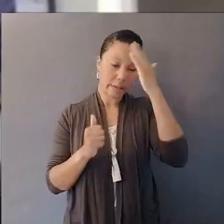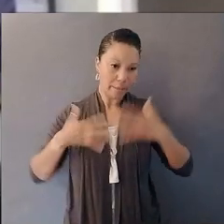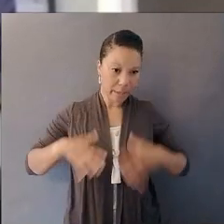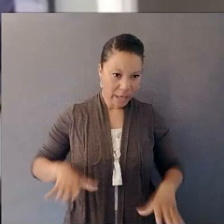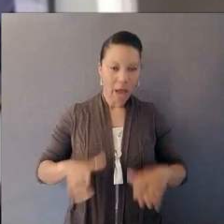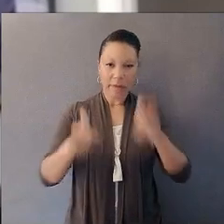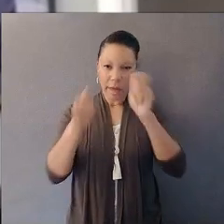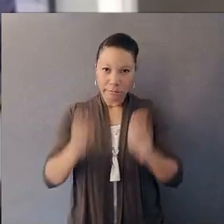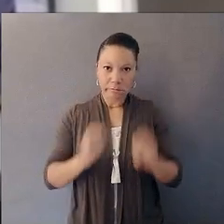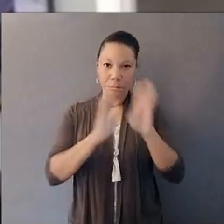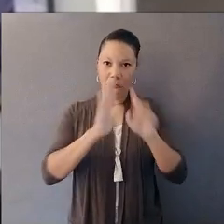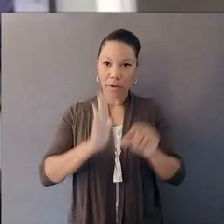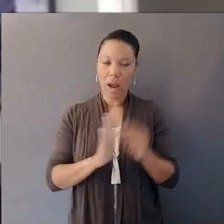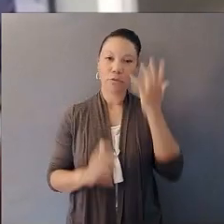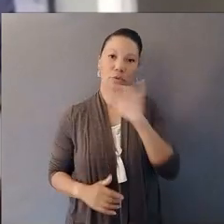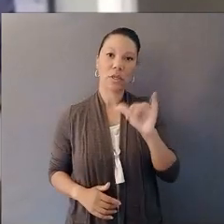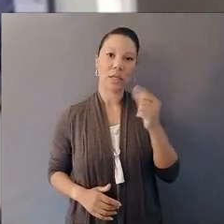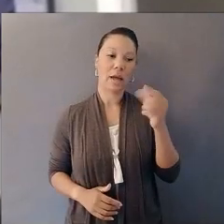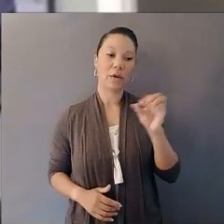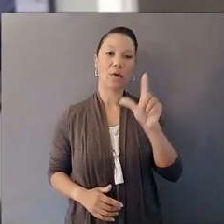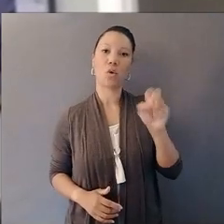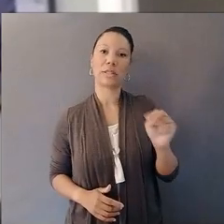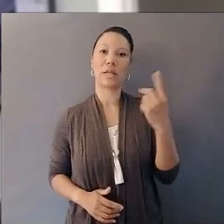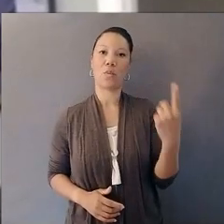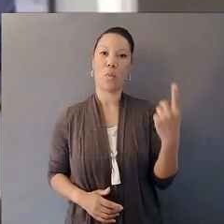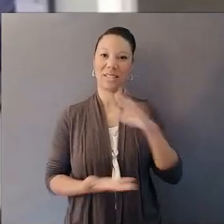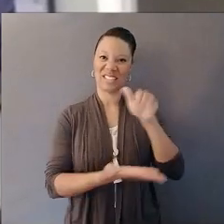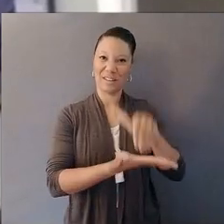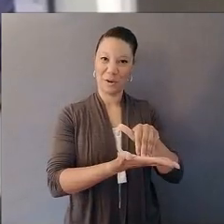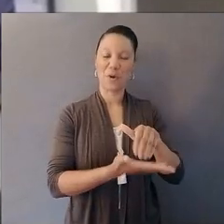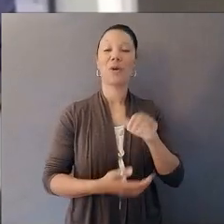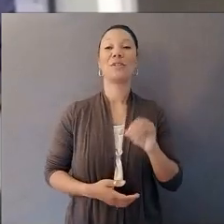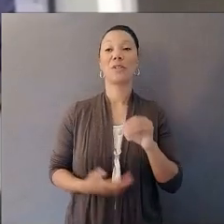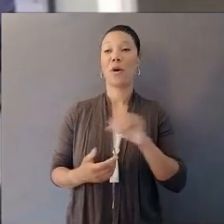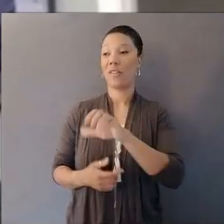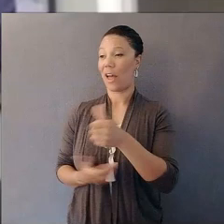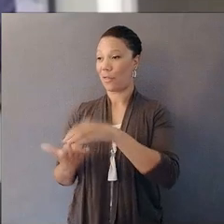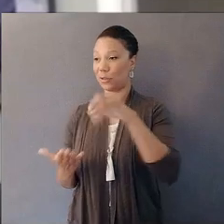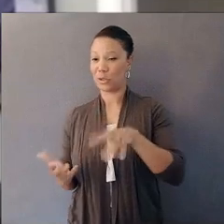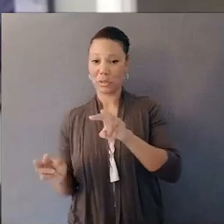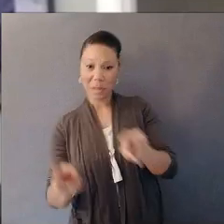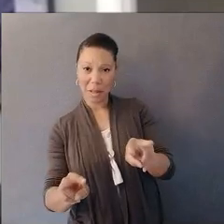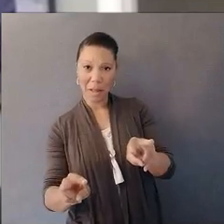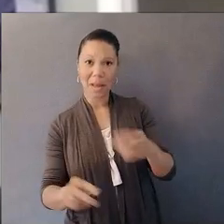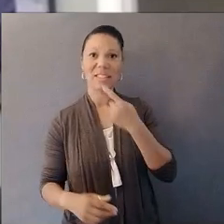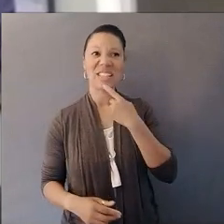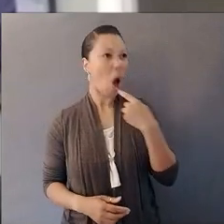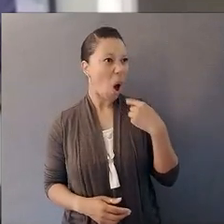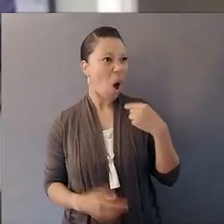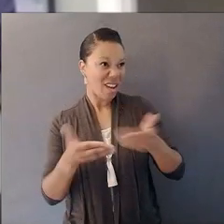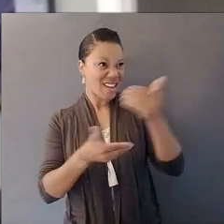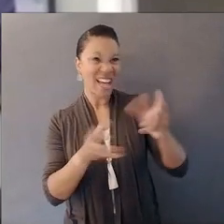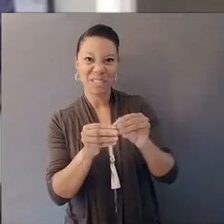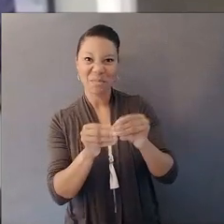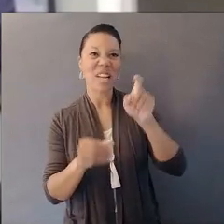One. And another student suggested, hey, we should have at our next office hours, we should all wear our cap and gown. And, you know, hearing the thing, I'm like, oh, that's a